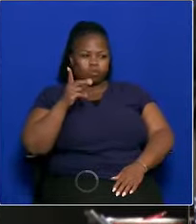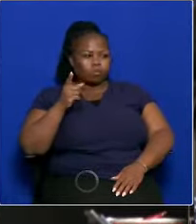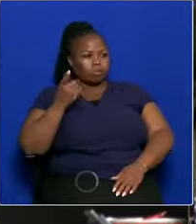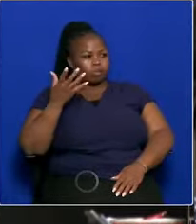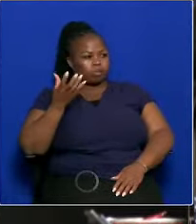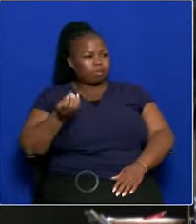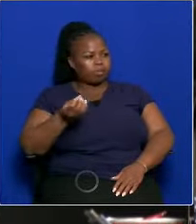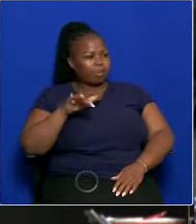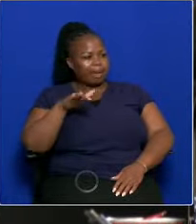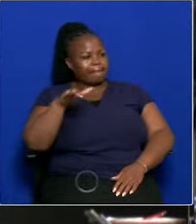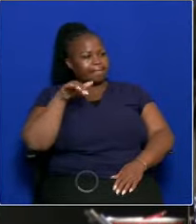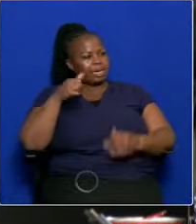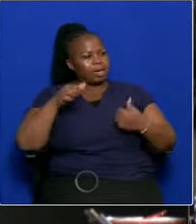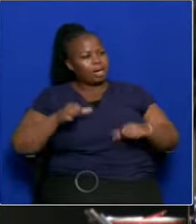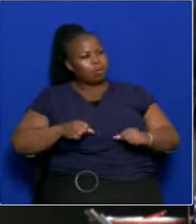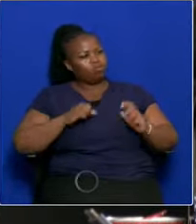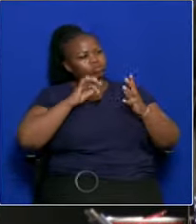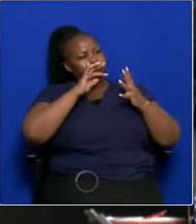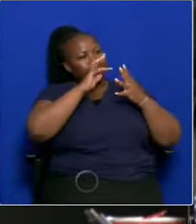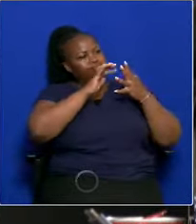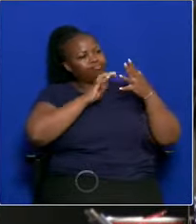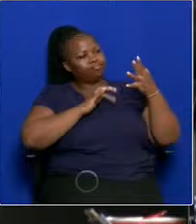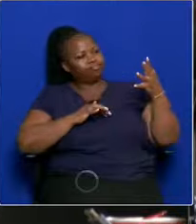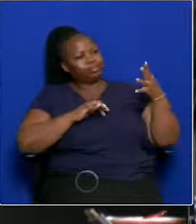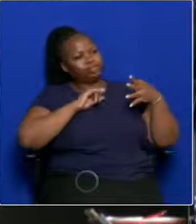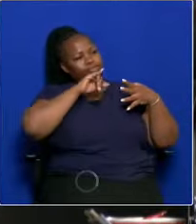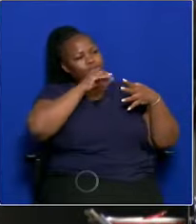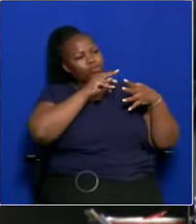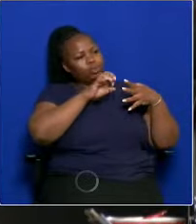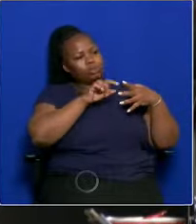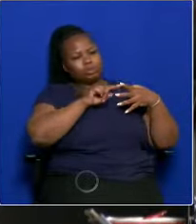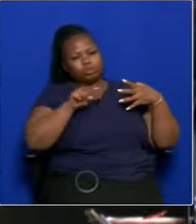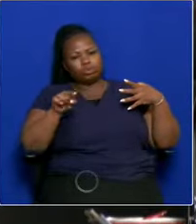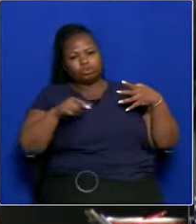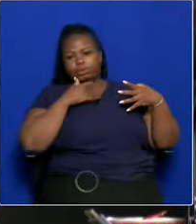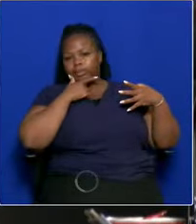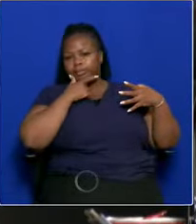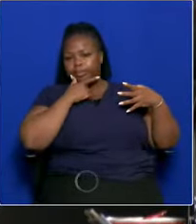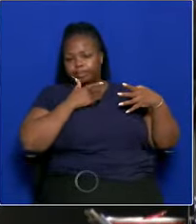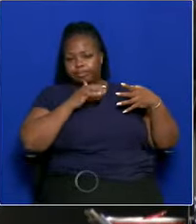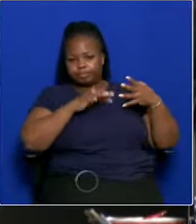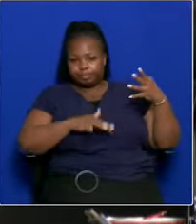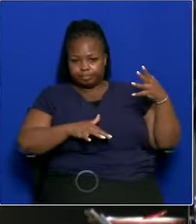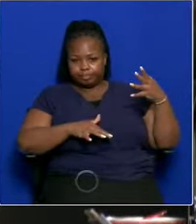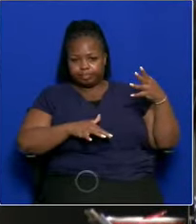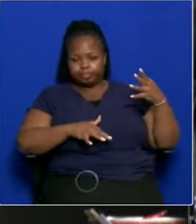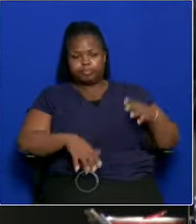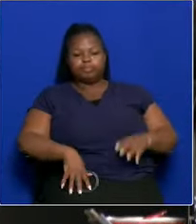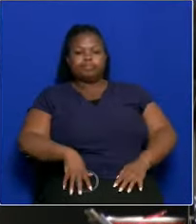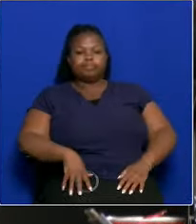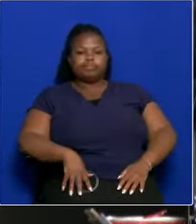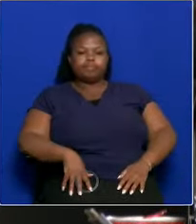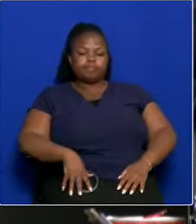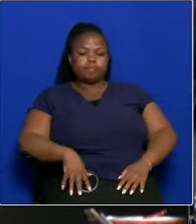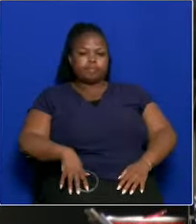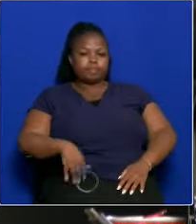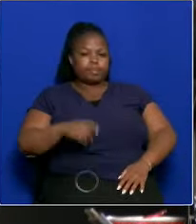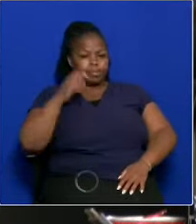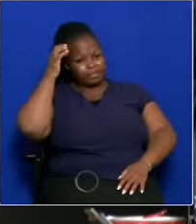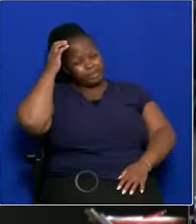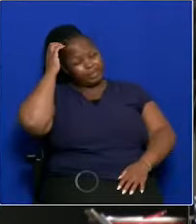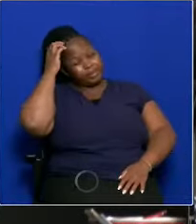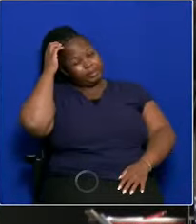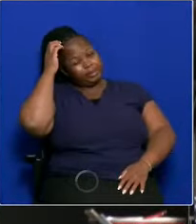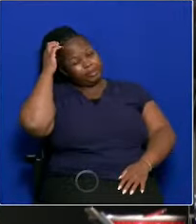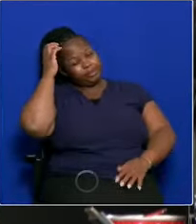accounts between June to December. And in particular, if you go to the date